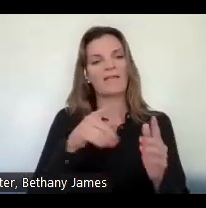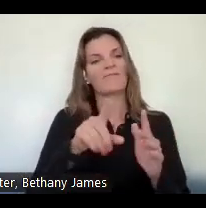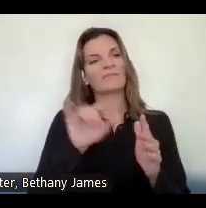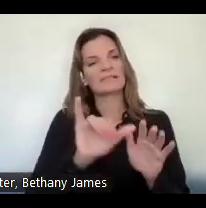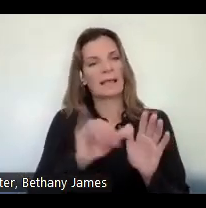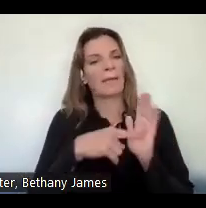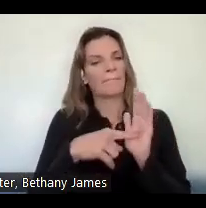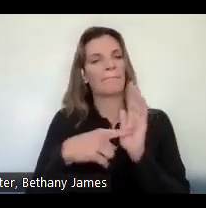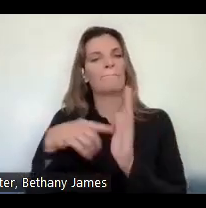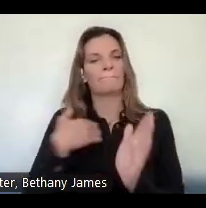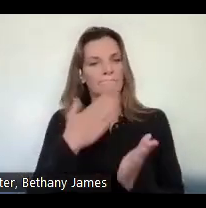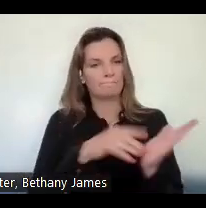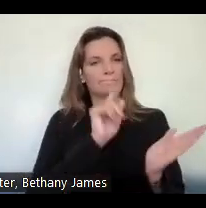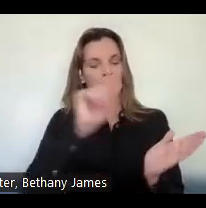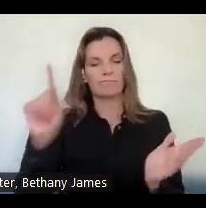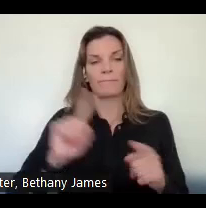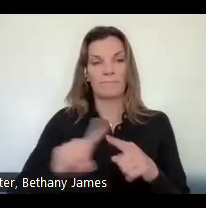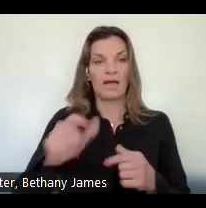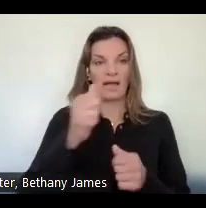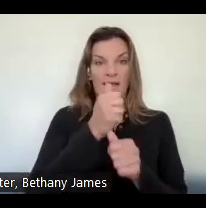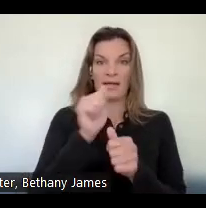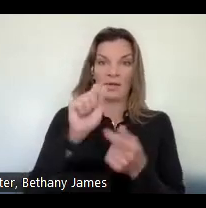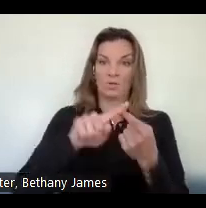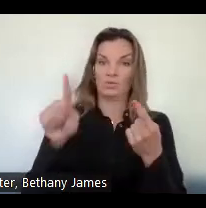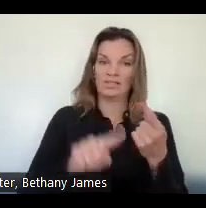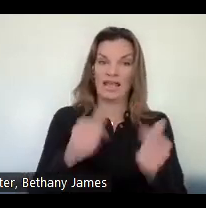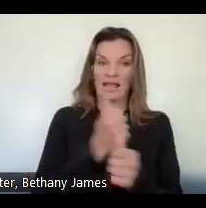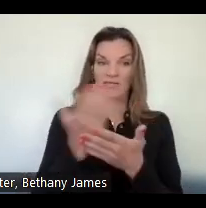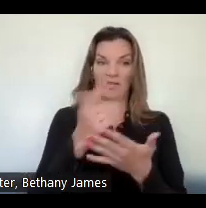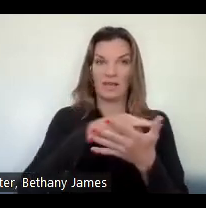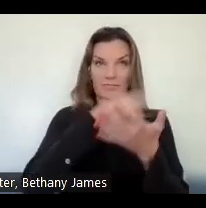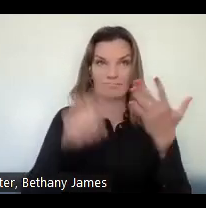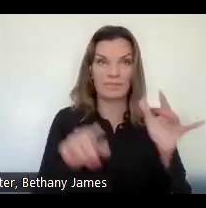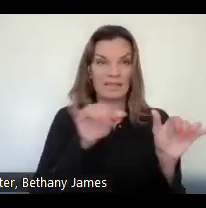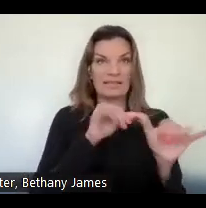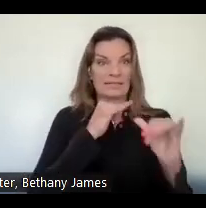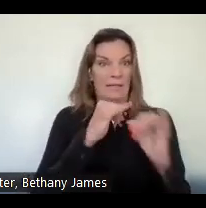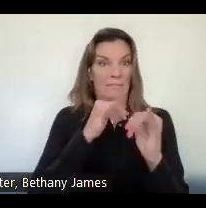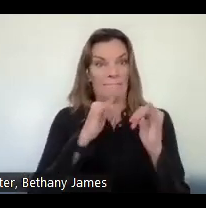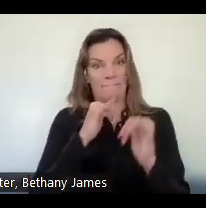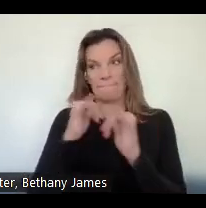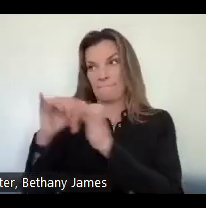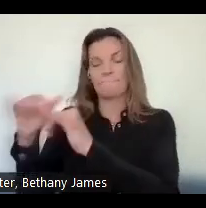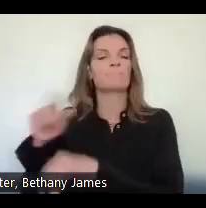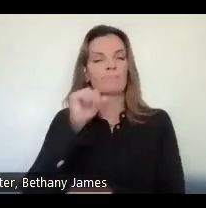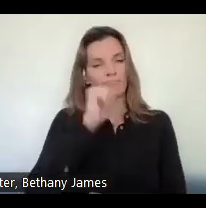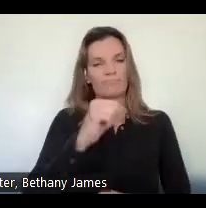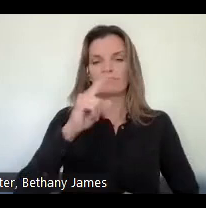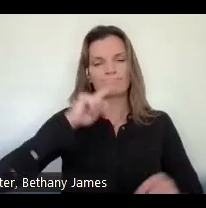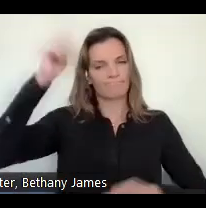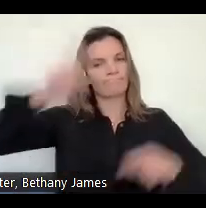autism, those characteristics are very different from person to person with autism.